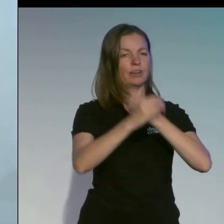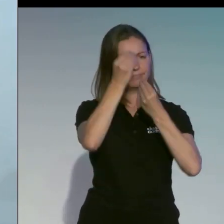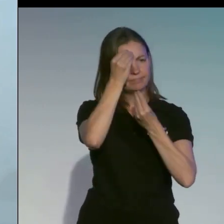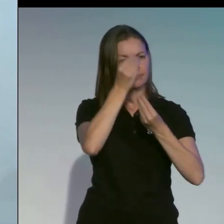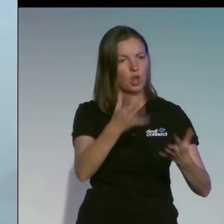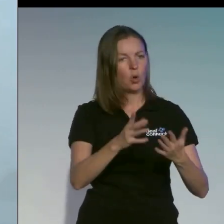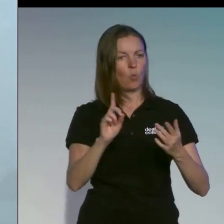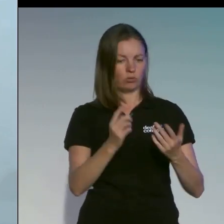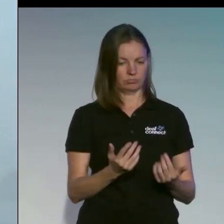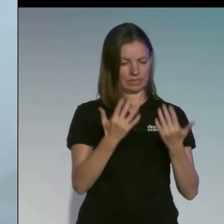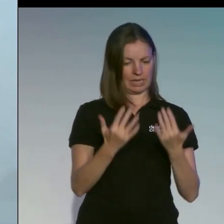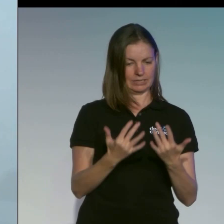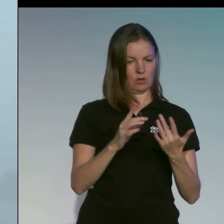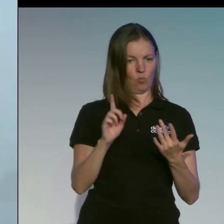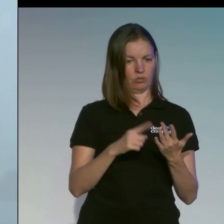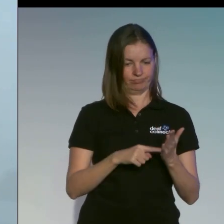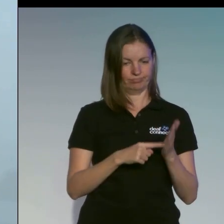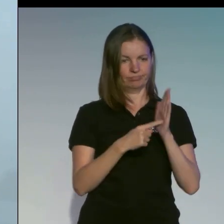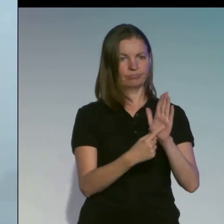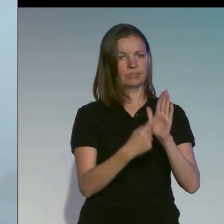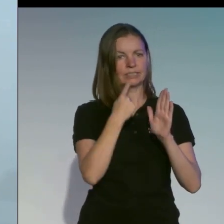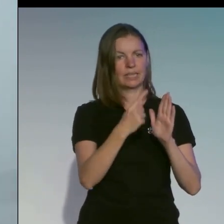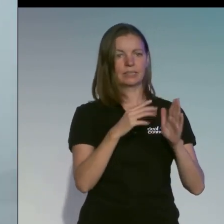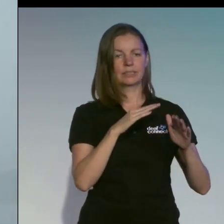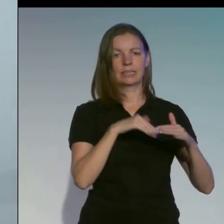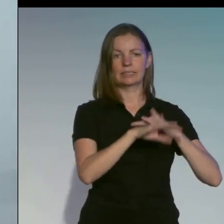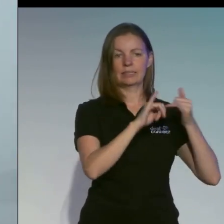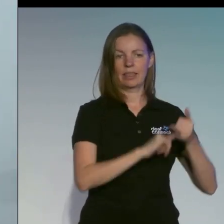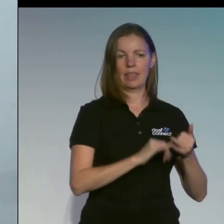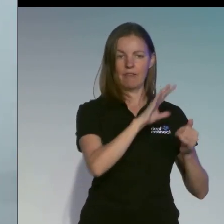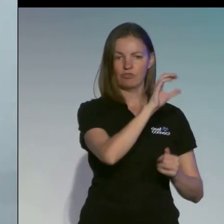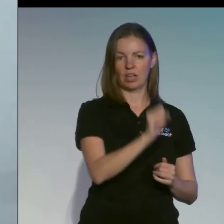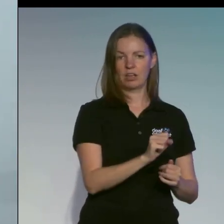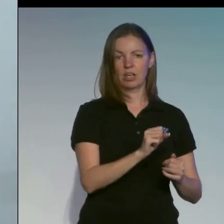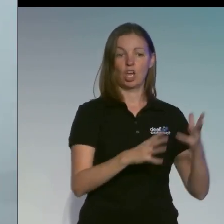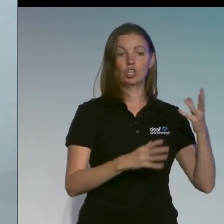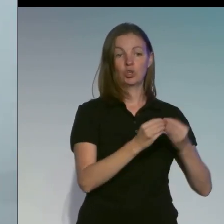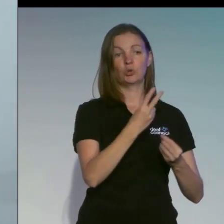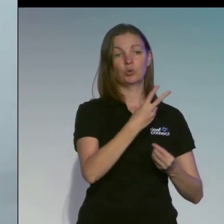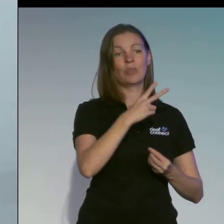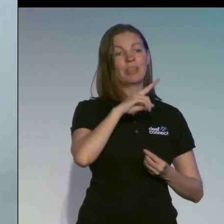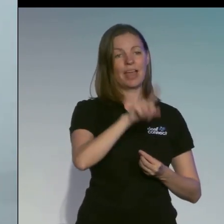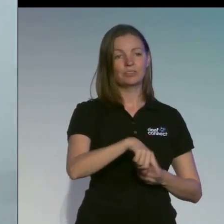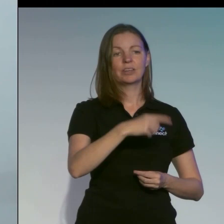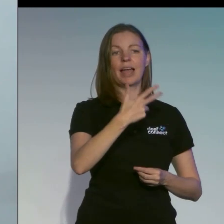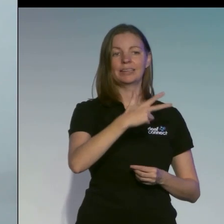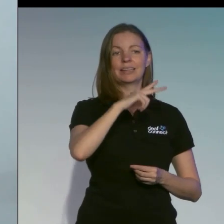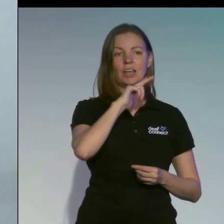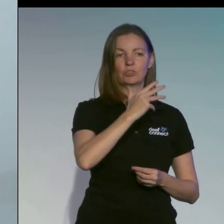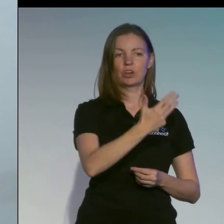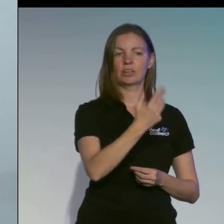findings of the data collected in Kenya, Nigeria, and South Africa. A total of 2,891